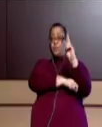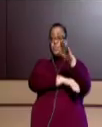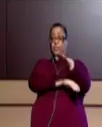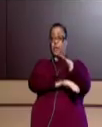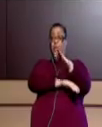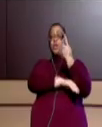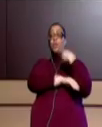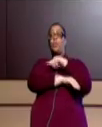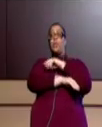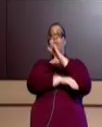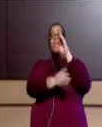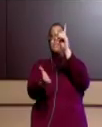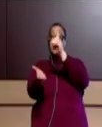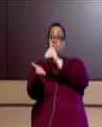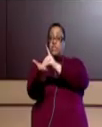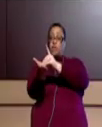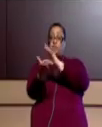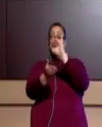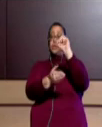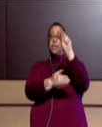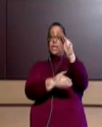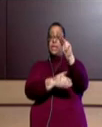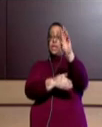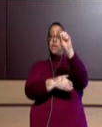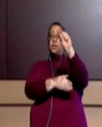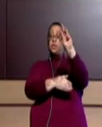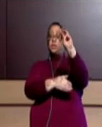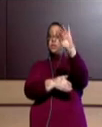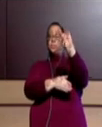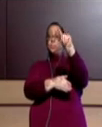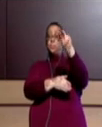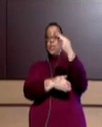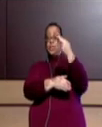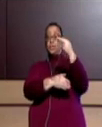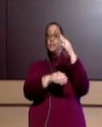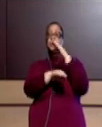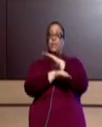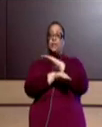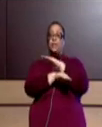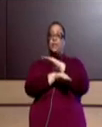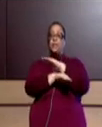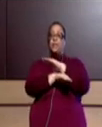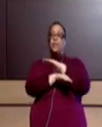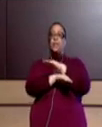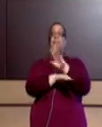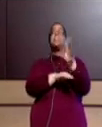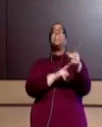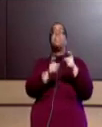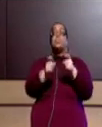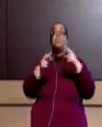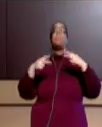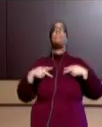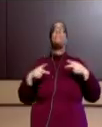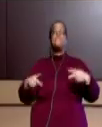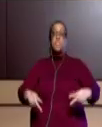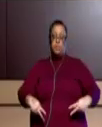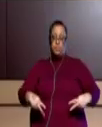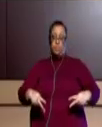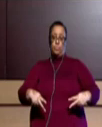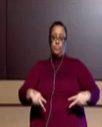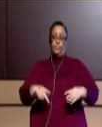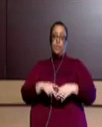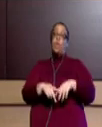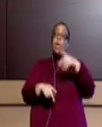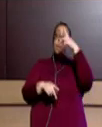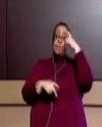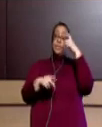We have Dr. Ian Smith with us on tonight. He's going to deal with the physical piece. Because there's a physical